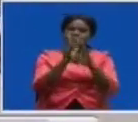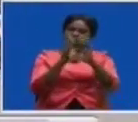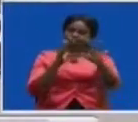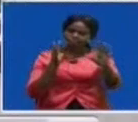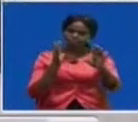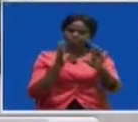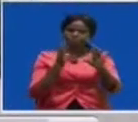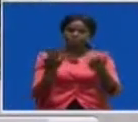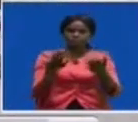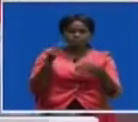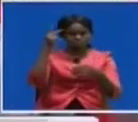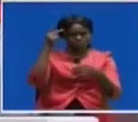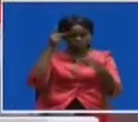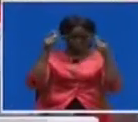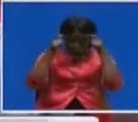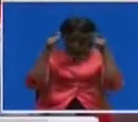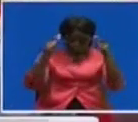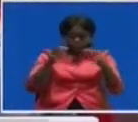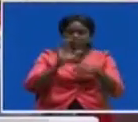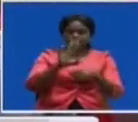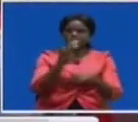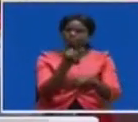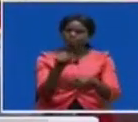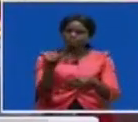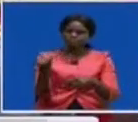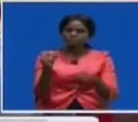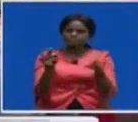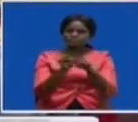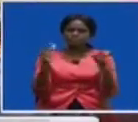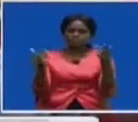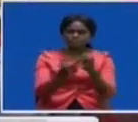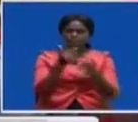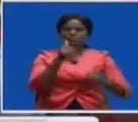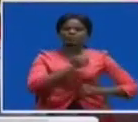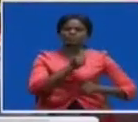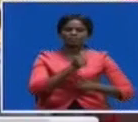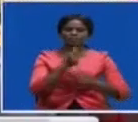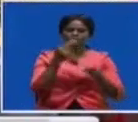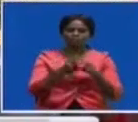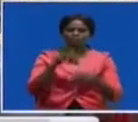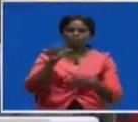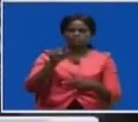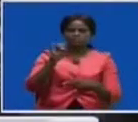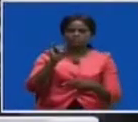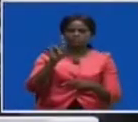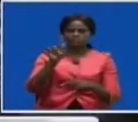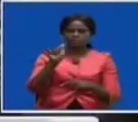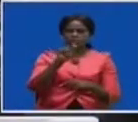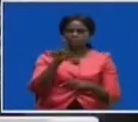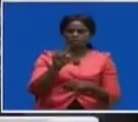hosted where General Mihova officially handed over the instruments of power to the now army commander Lieutenant General William Sikazwe.